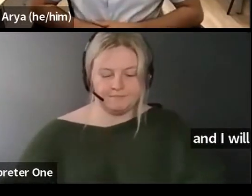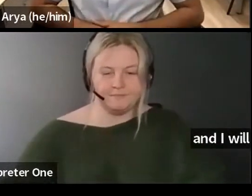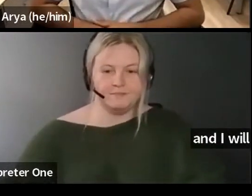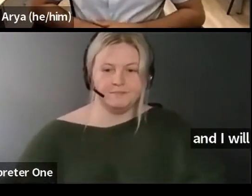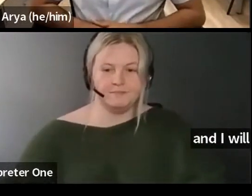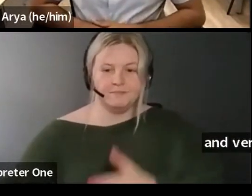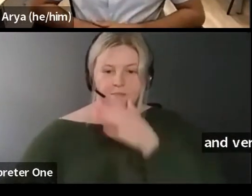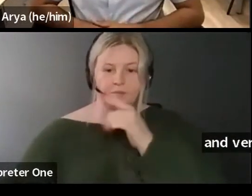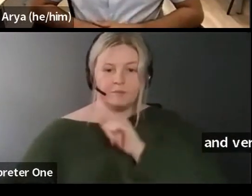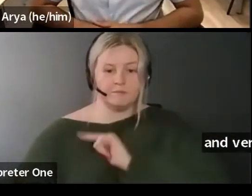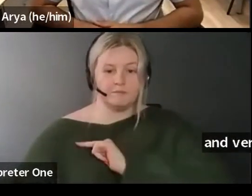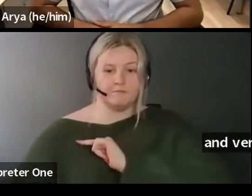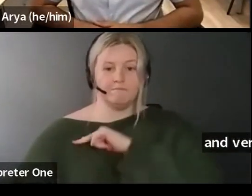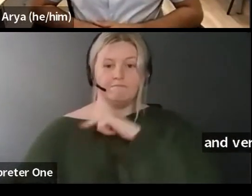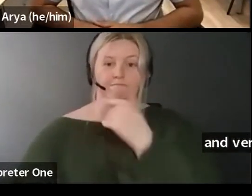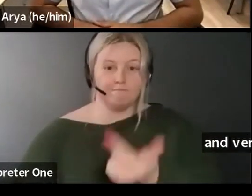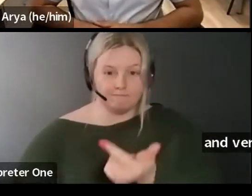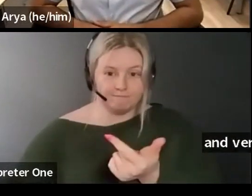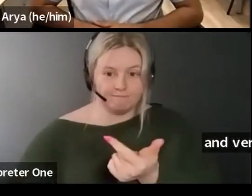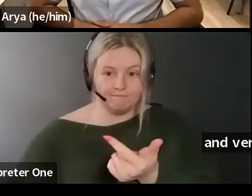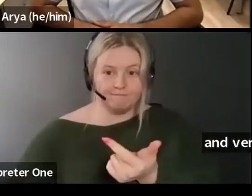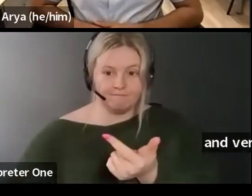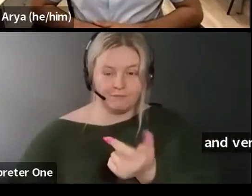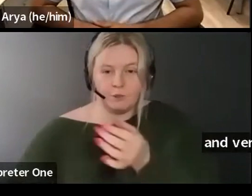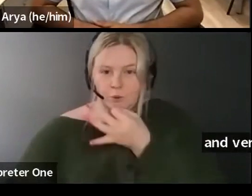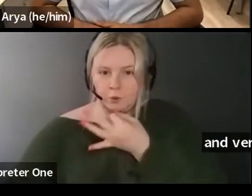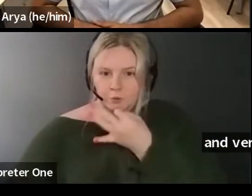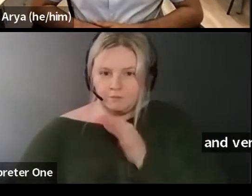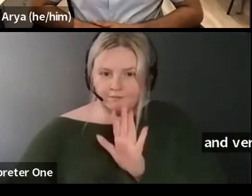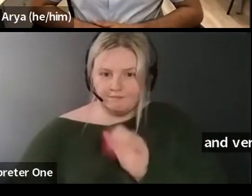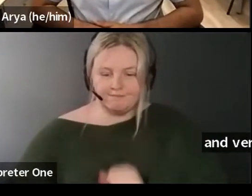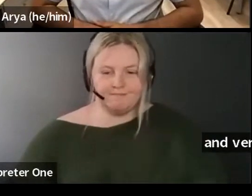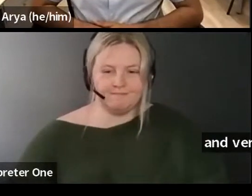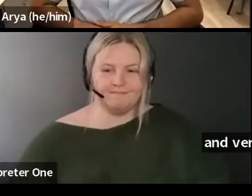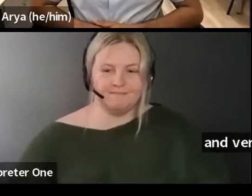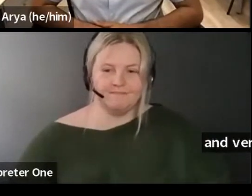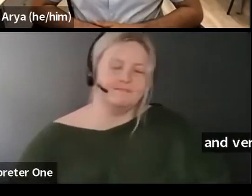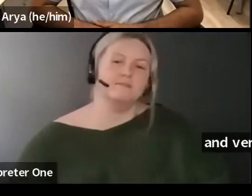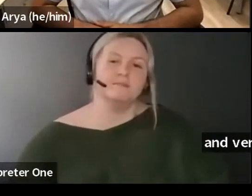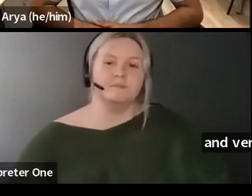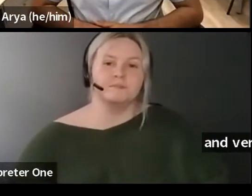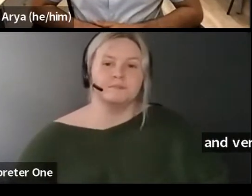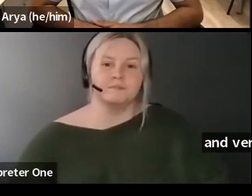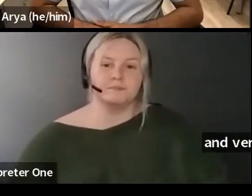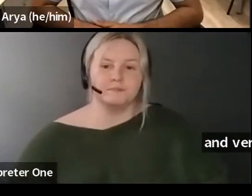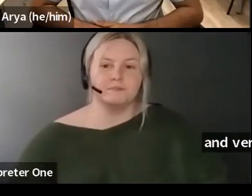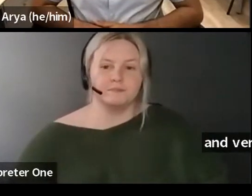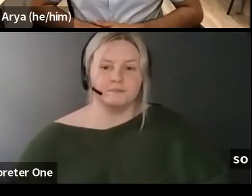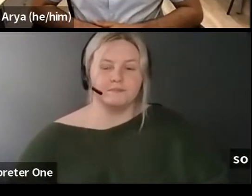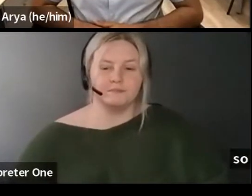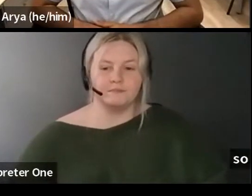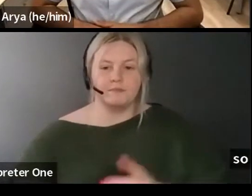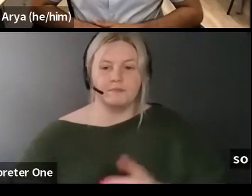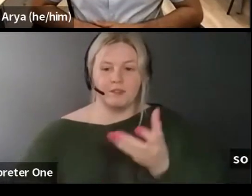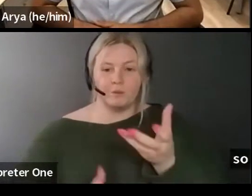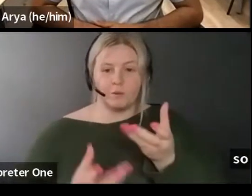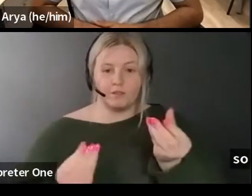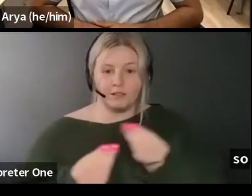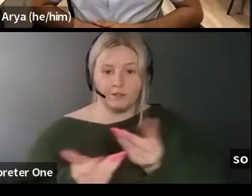hand it over to them momentarily. I just want to point out that today we are